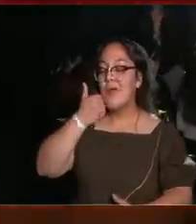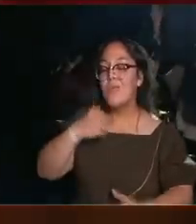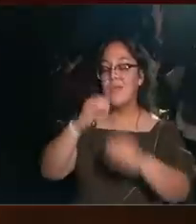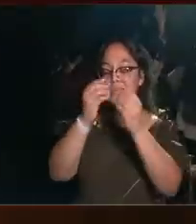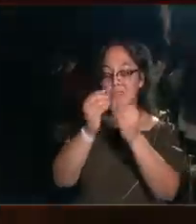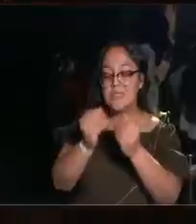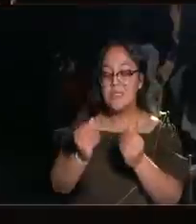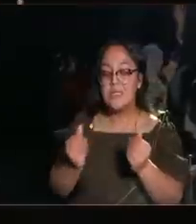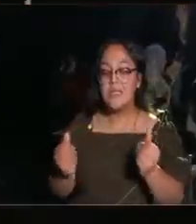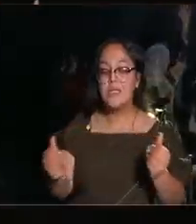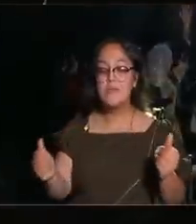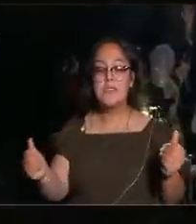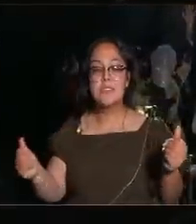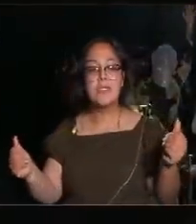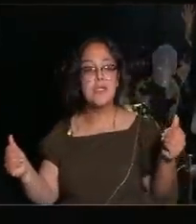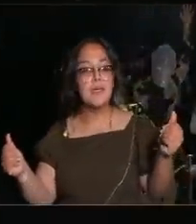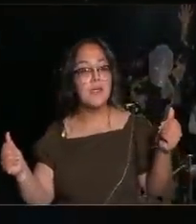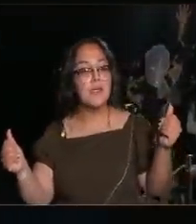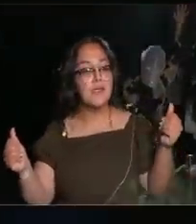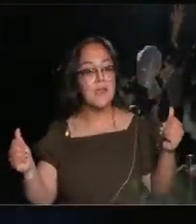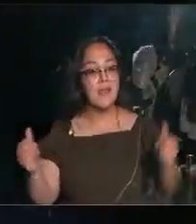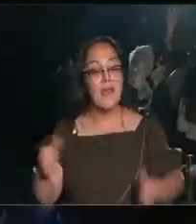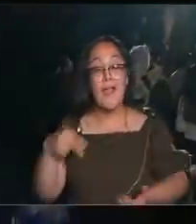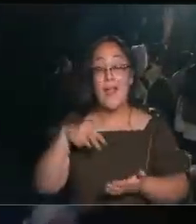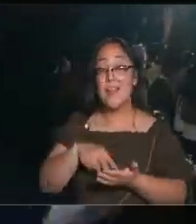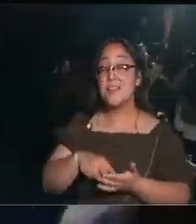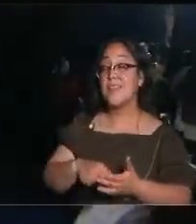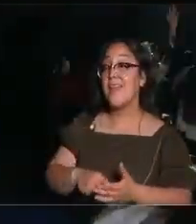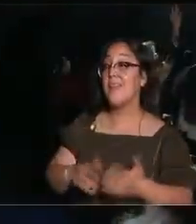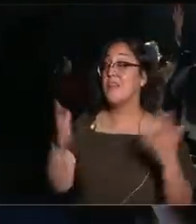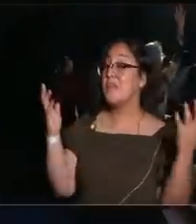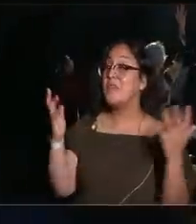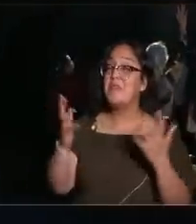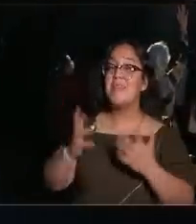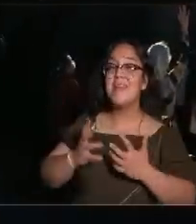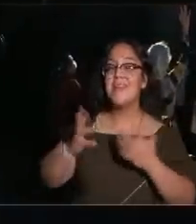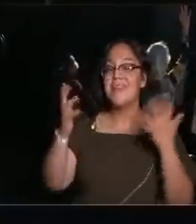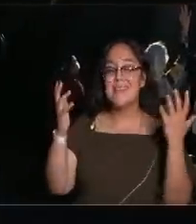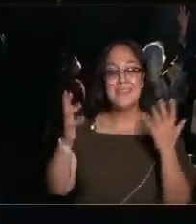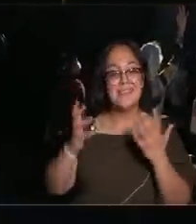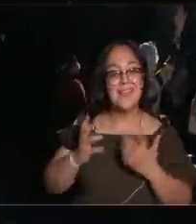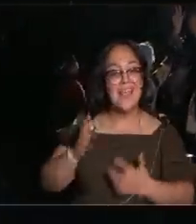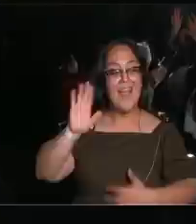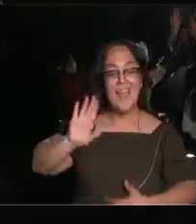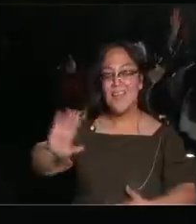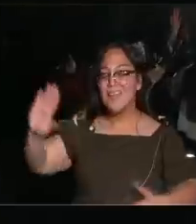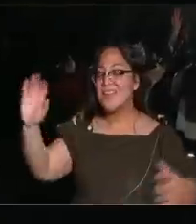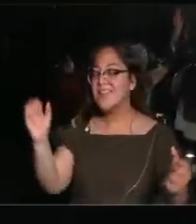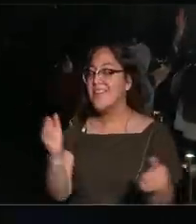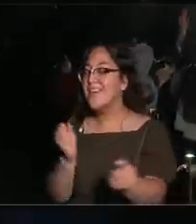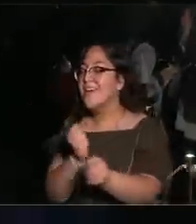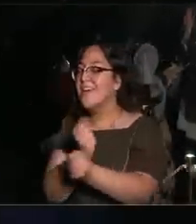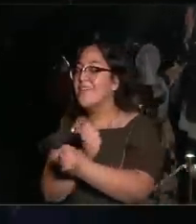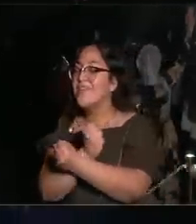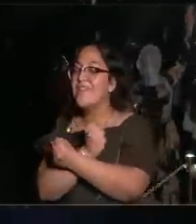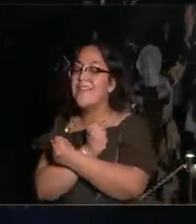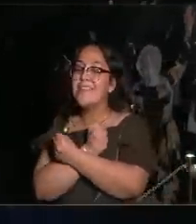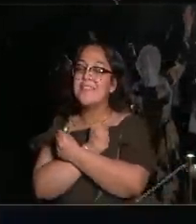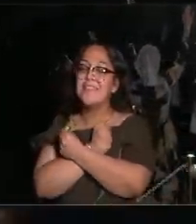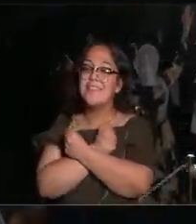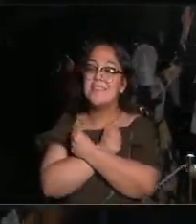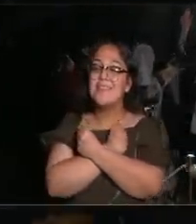And now my shame is gone. I stand amazed in your